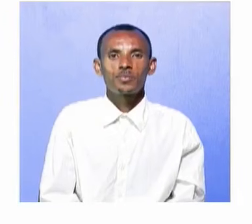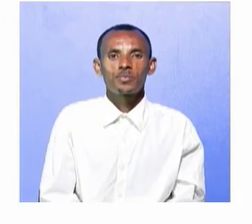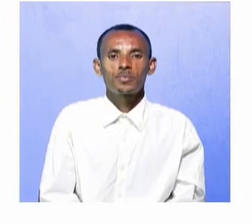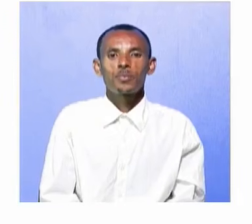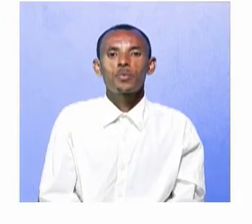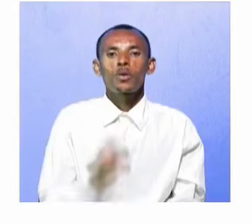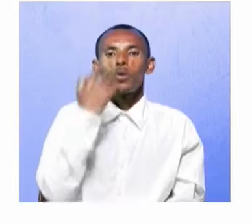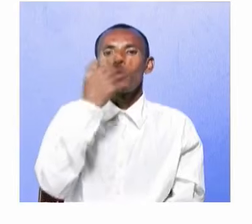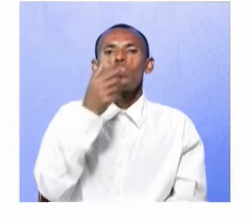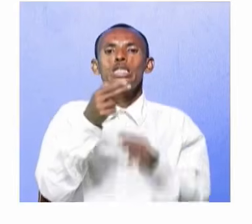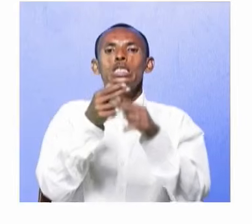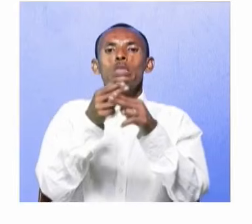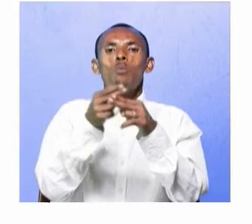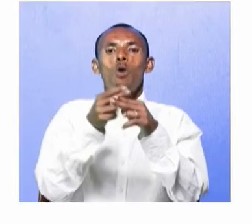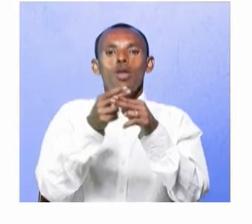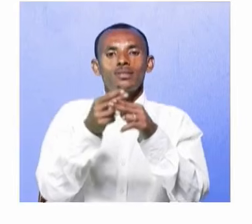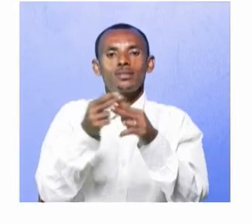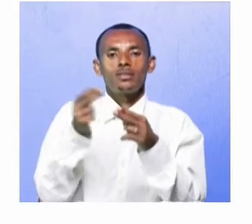whose smallest